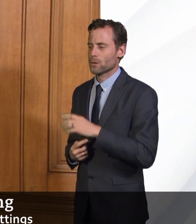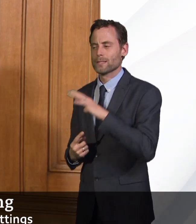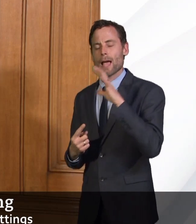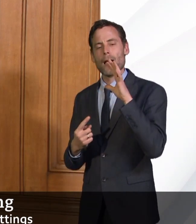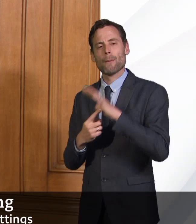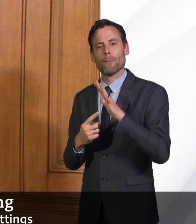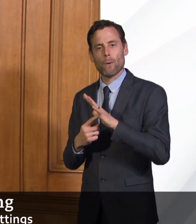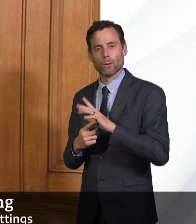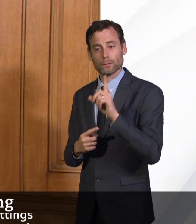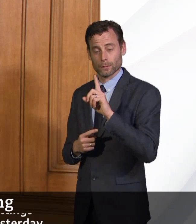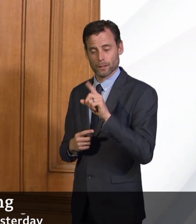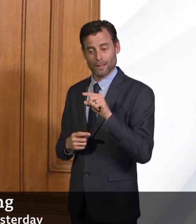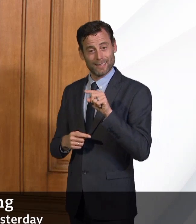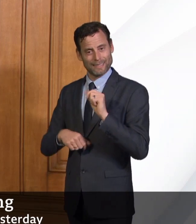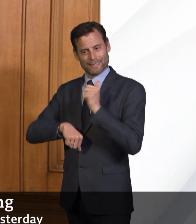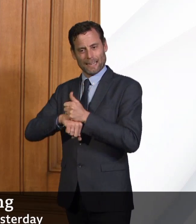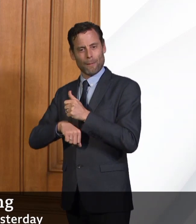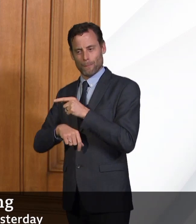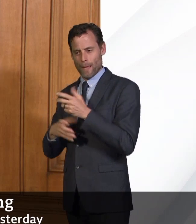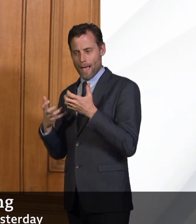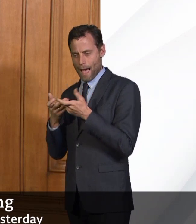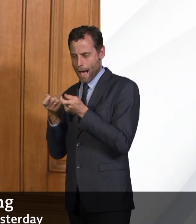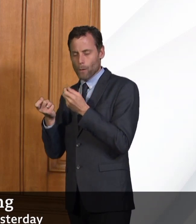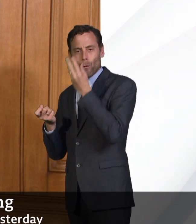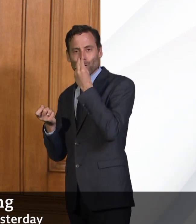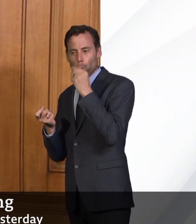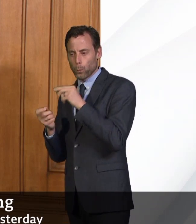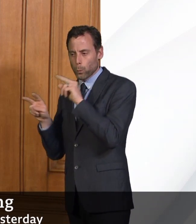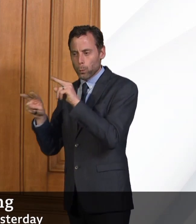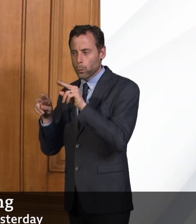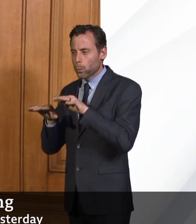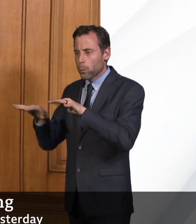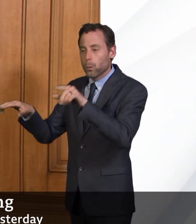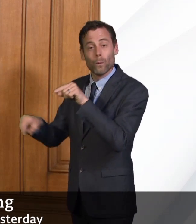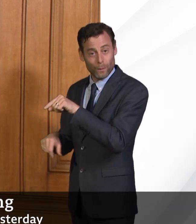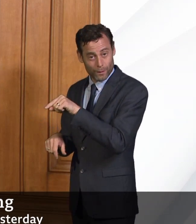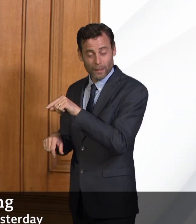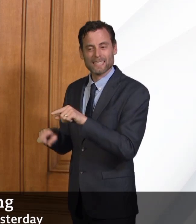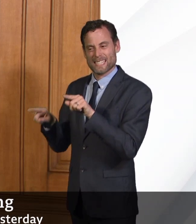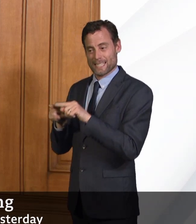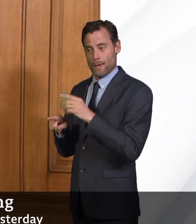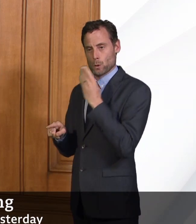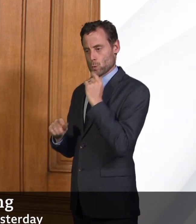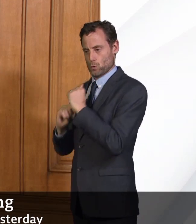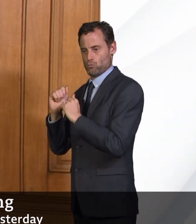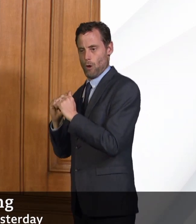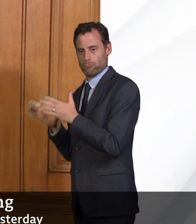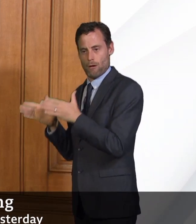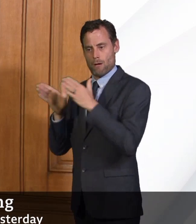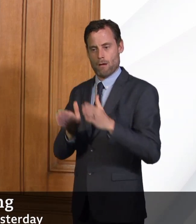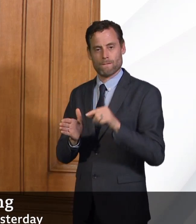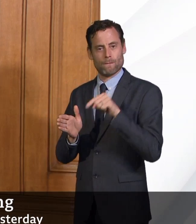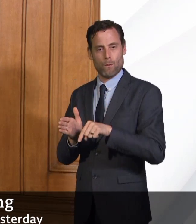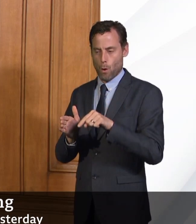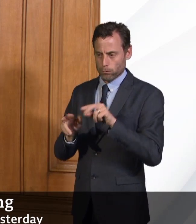that we have a similar surveillance system for COVID, but it is likely to include not only the data that you are familiar